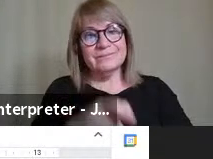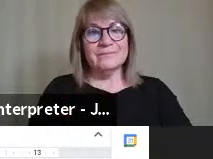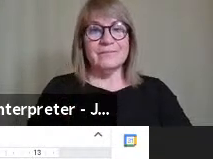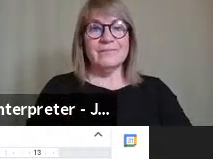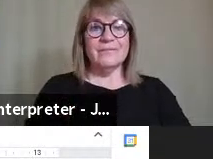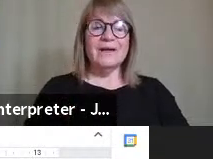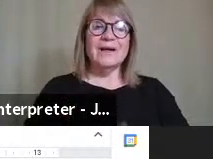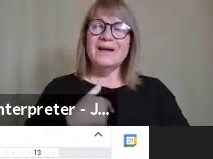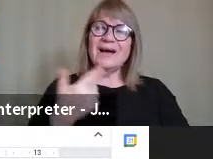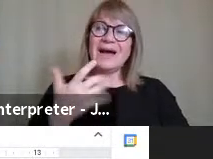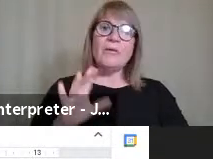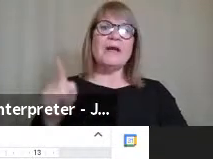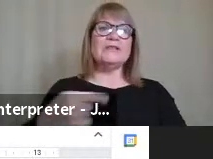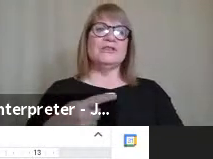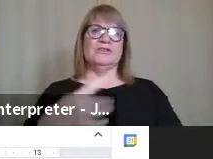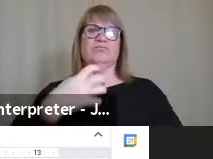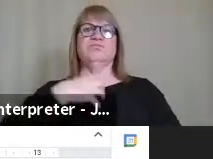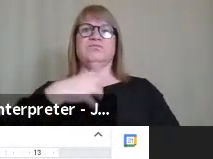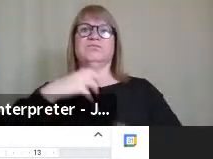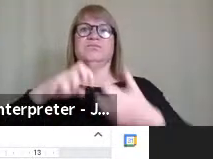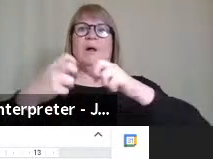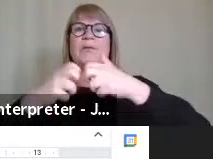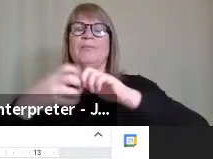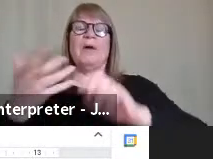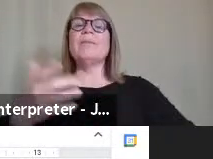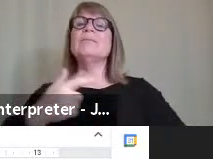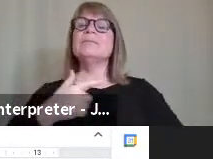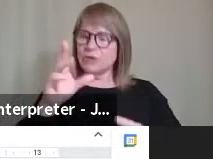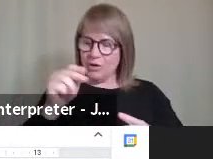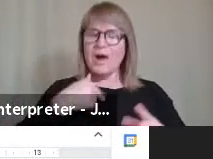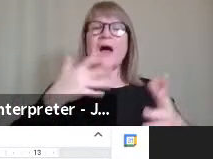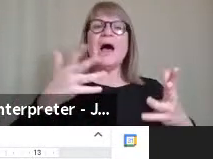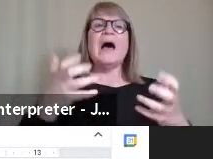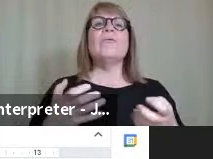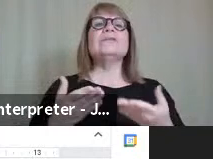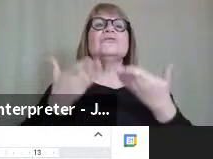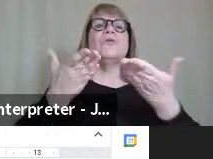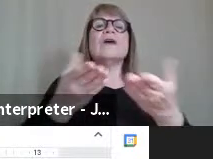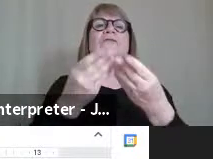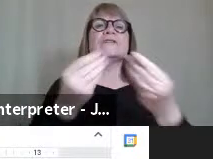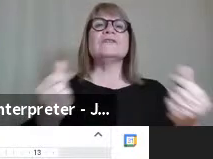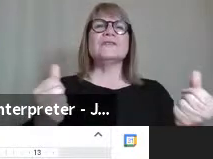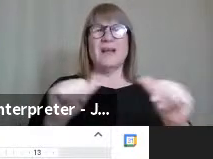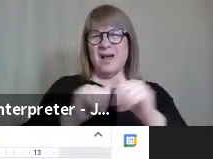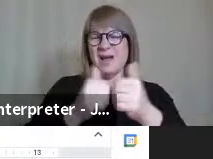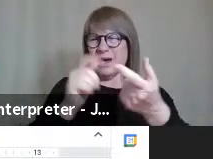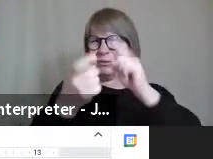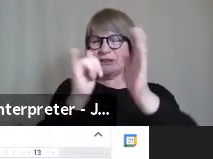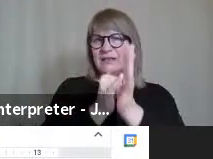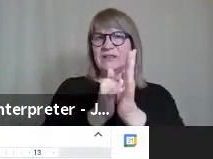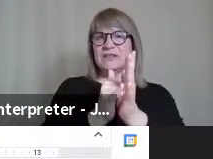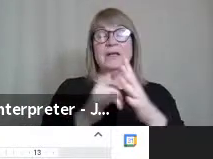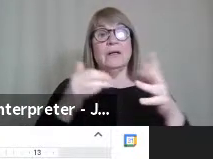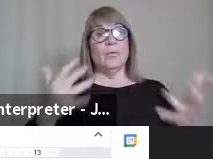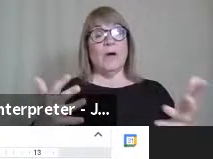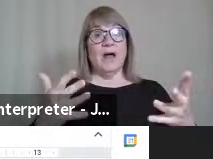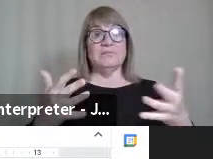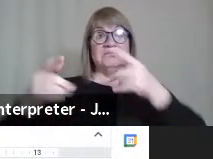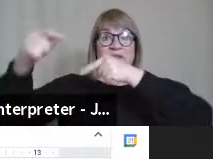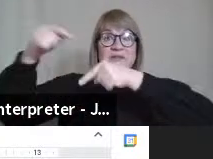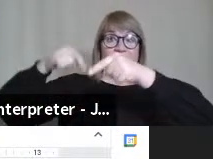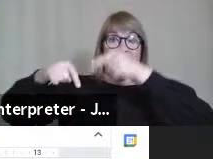and not offer a solution so i'm going to say how do we change this well let's travel back in time a bit to the start of the disability rights